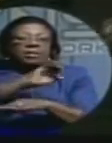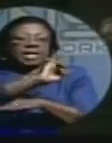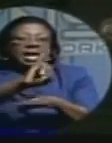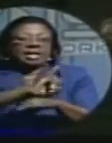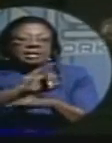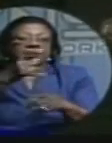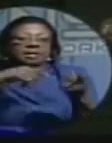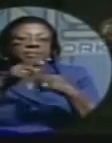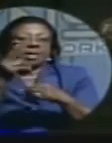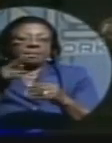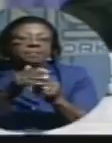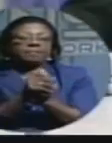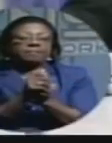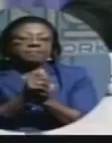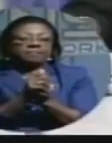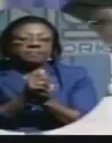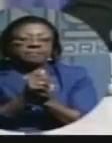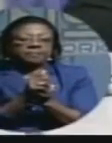boating and travel weather.